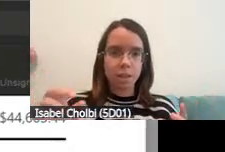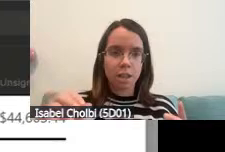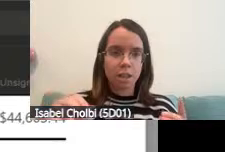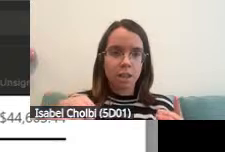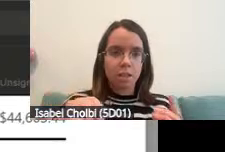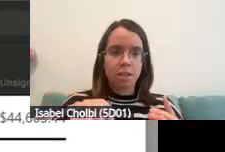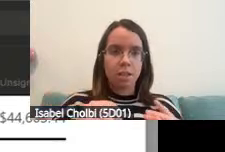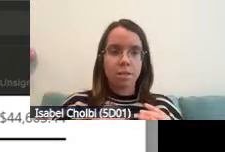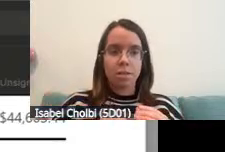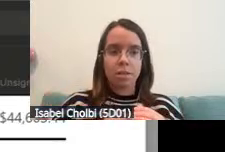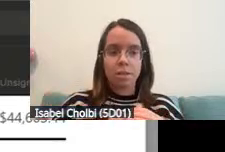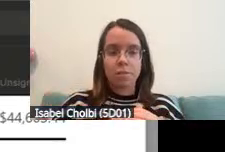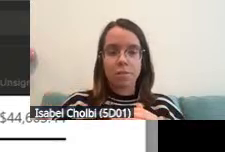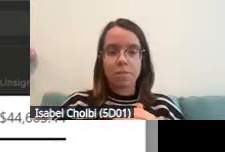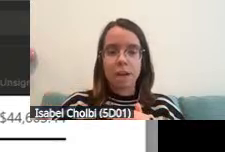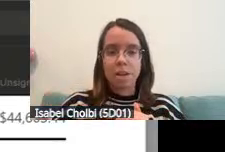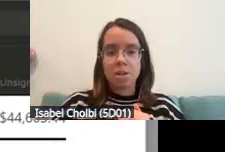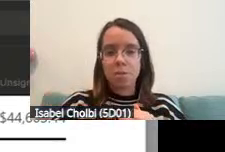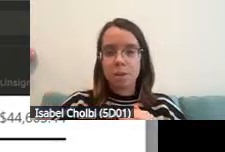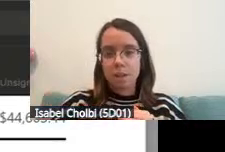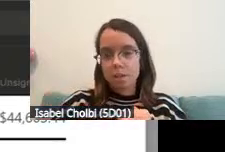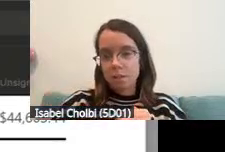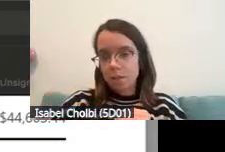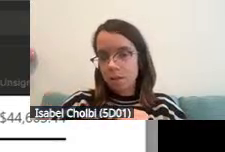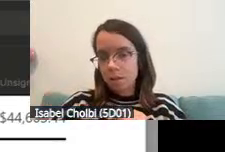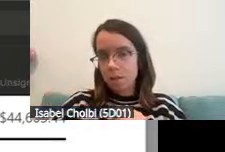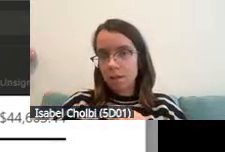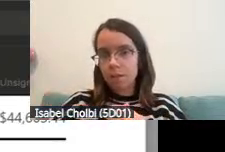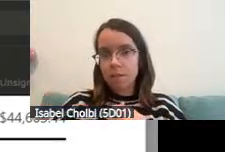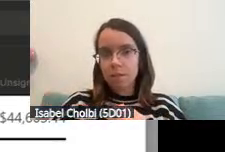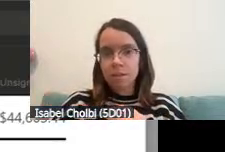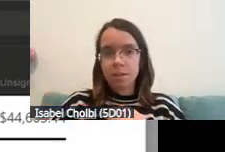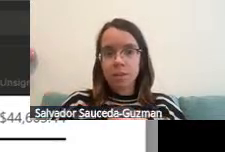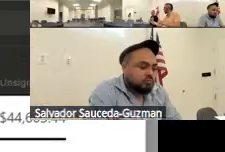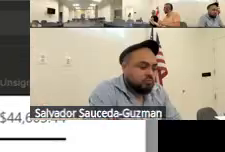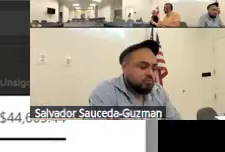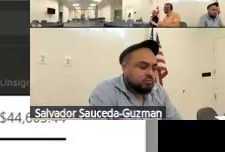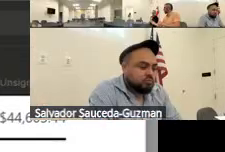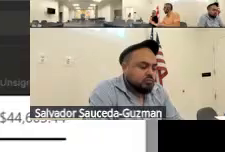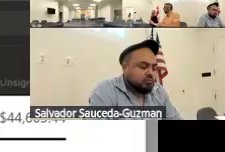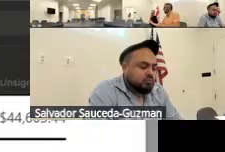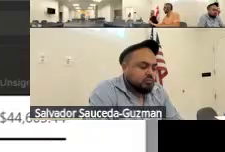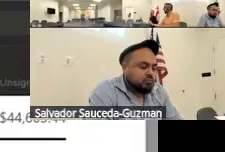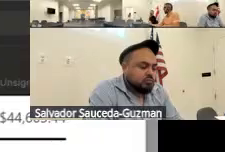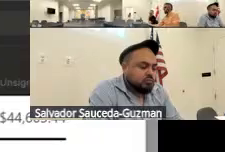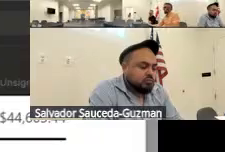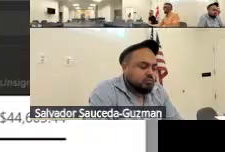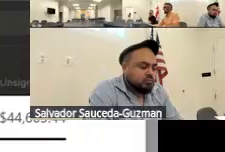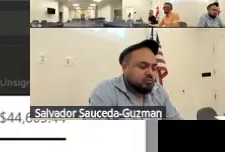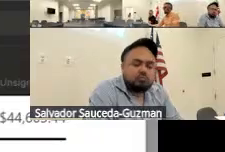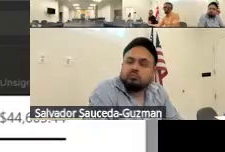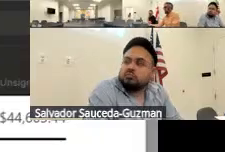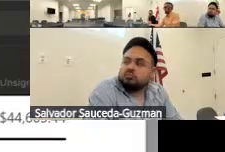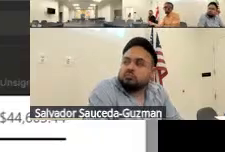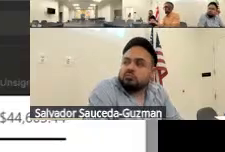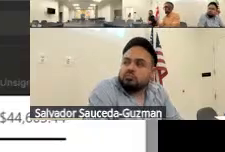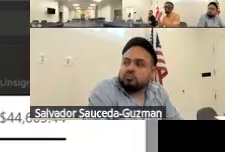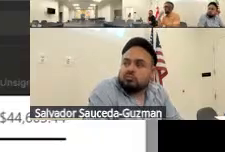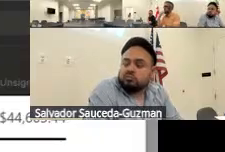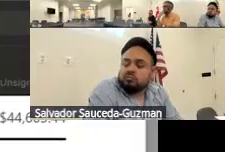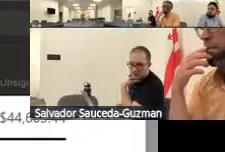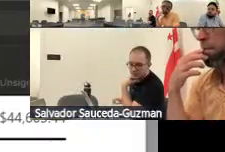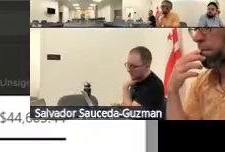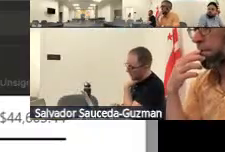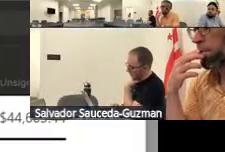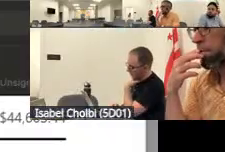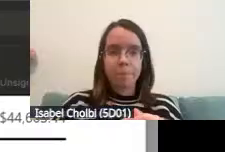awareness. The May and June minutes. I can probably get them in the next